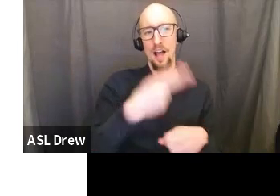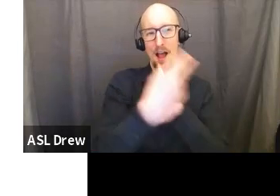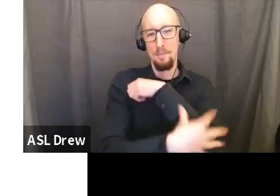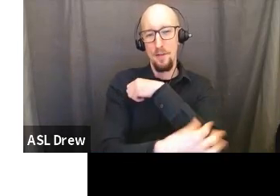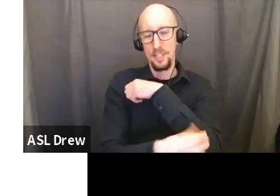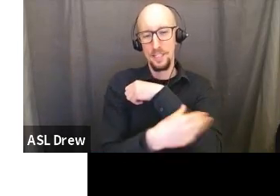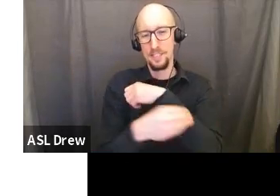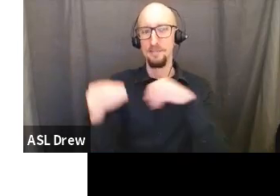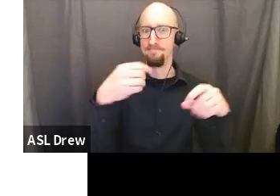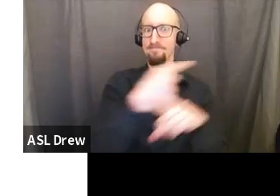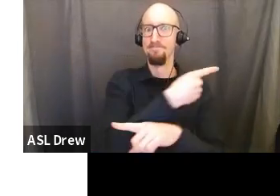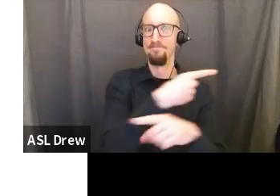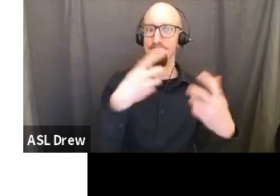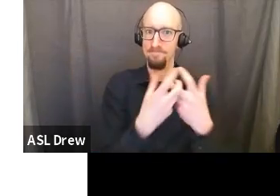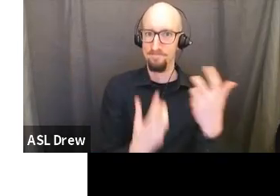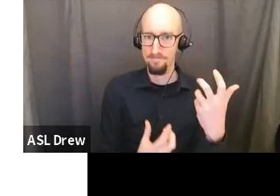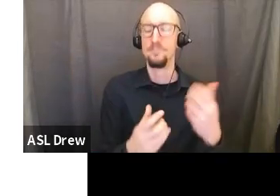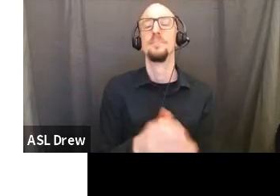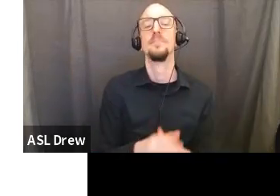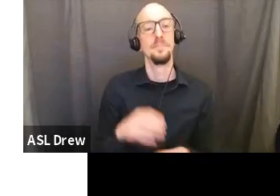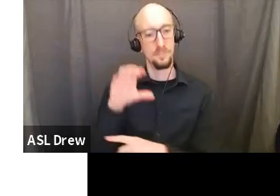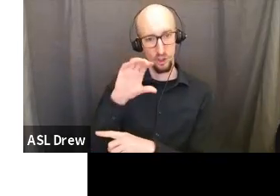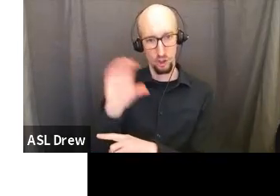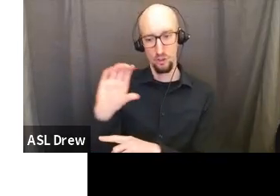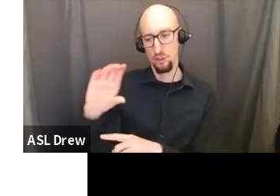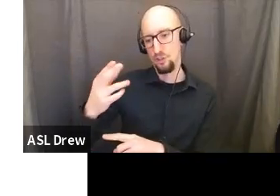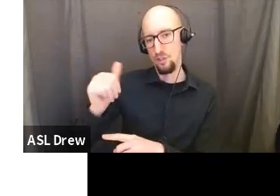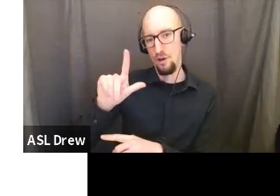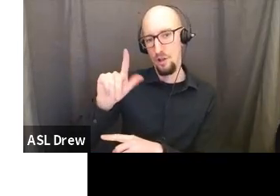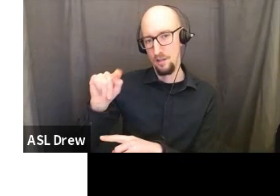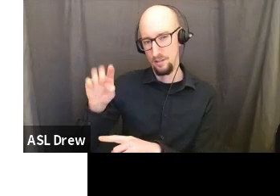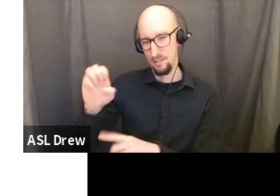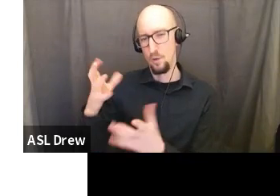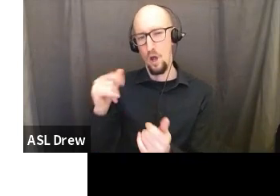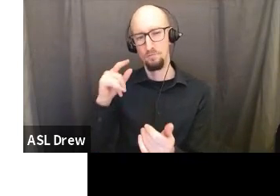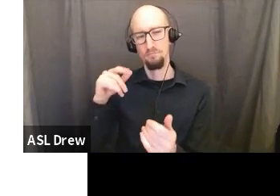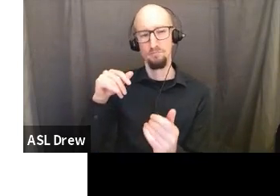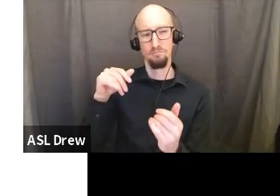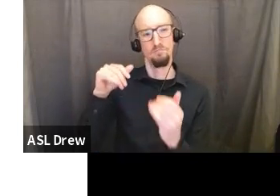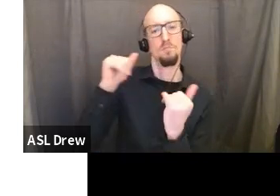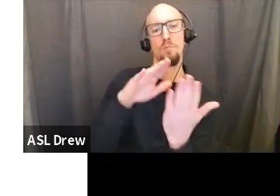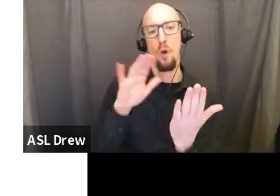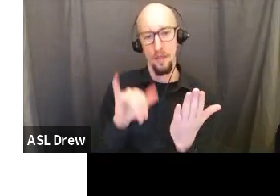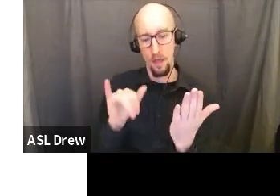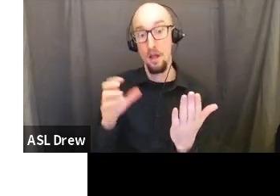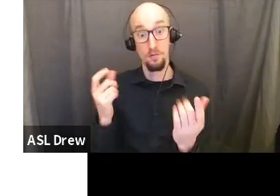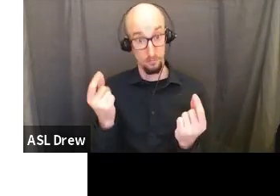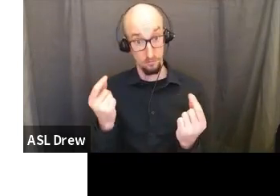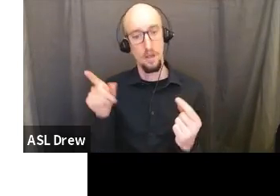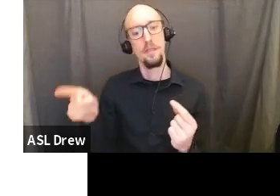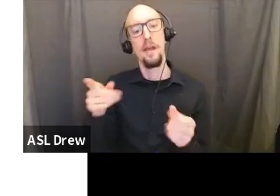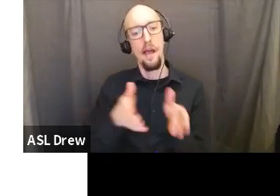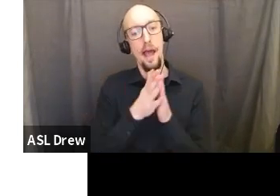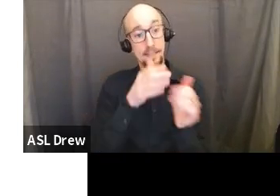And Charlotte wanted to recognize that by instituting a system that asked parents to